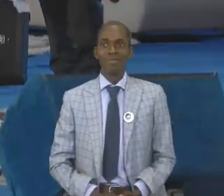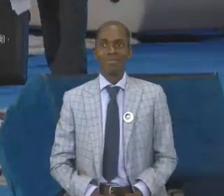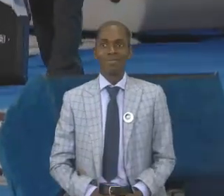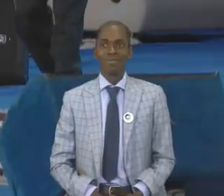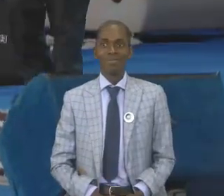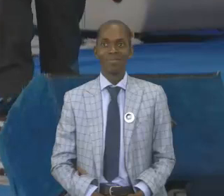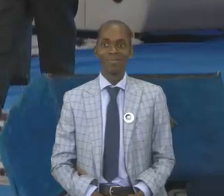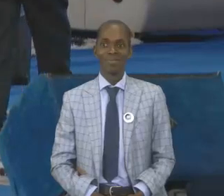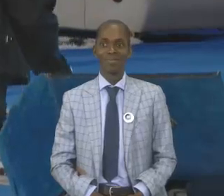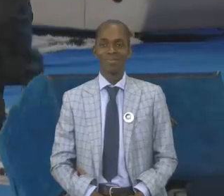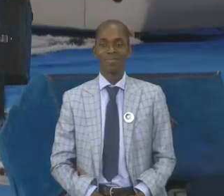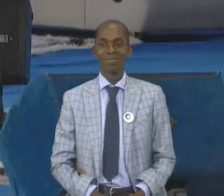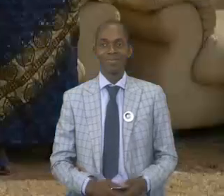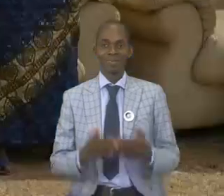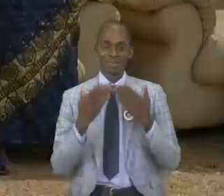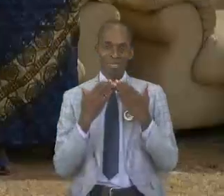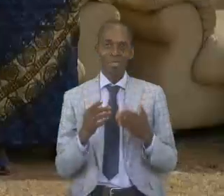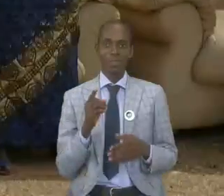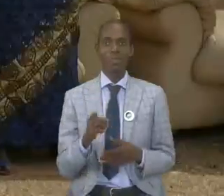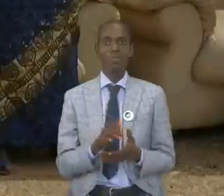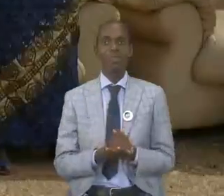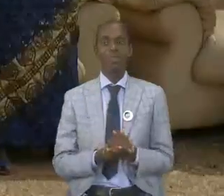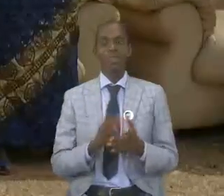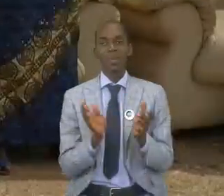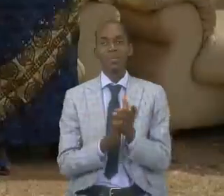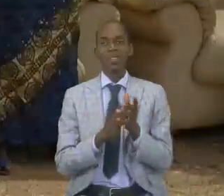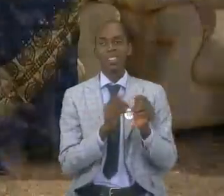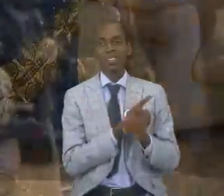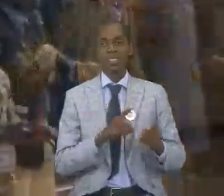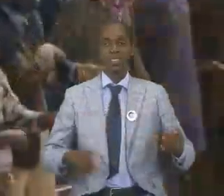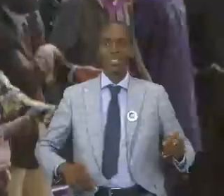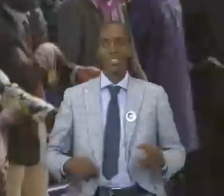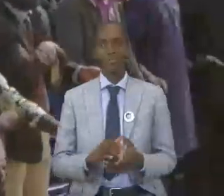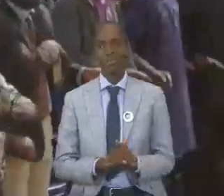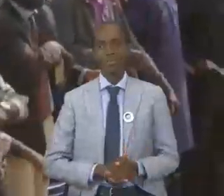Thank you, Pastor. Praise the Lord.